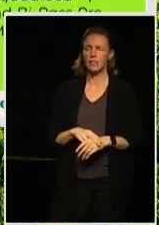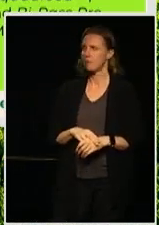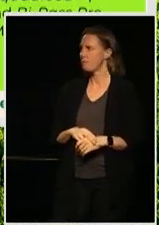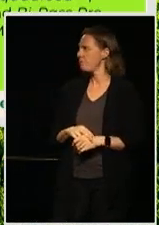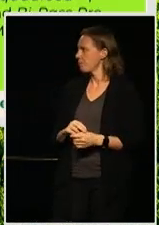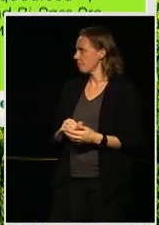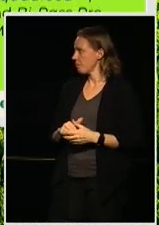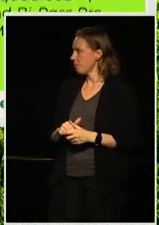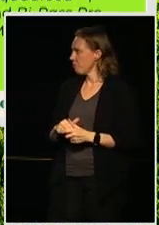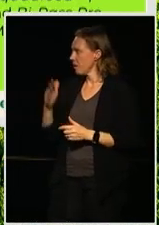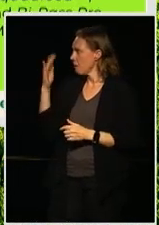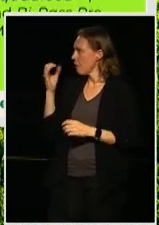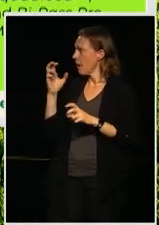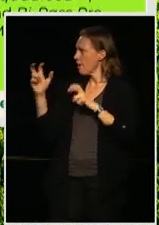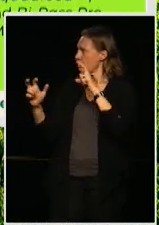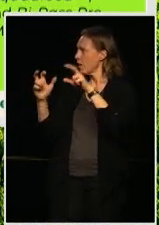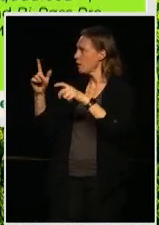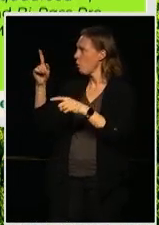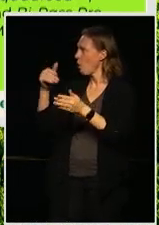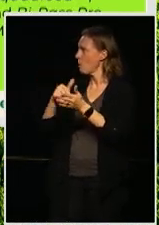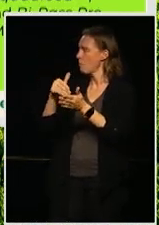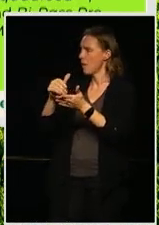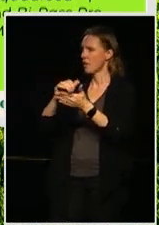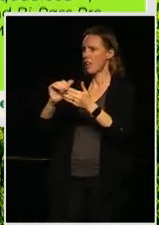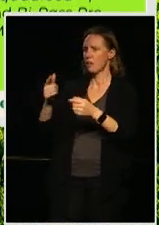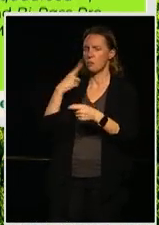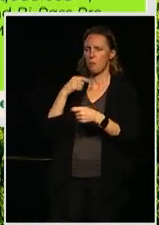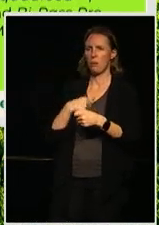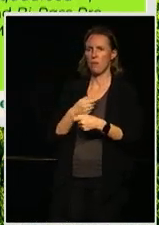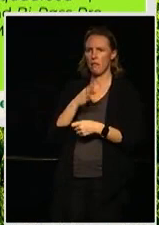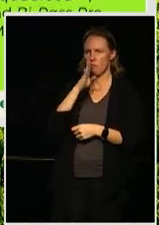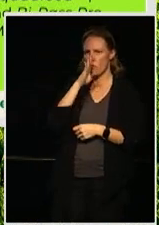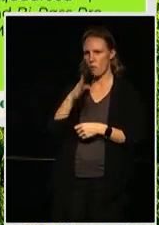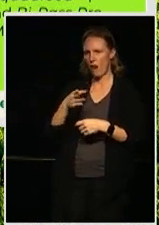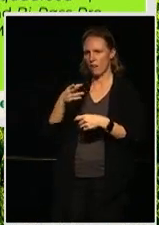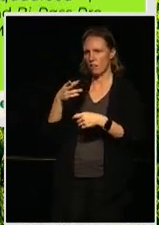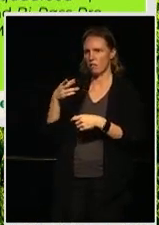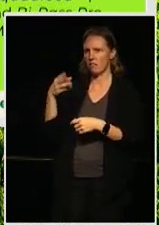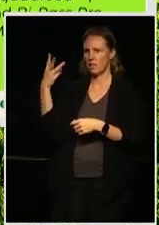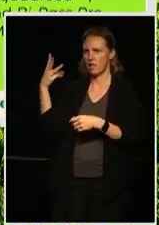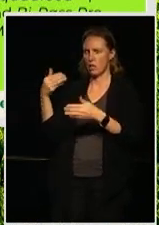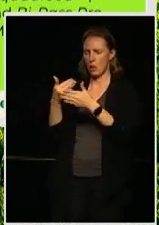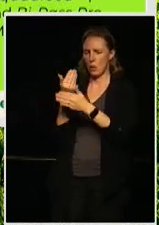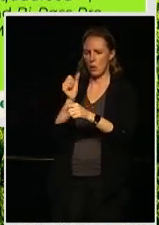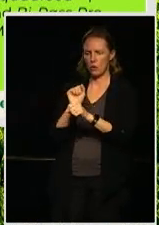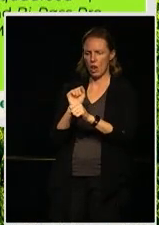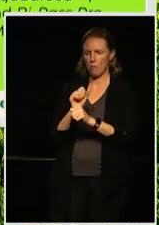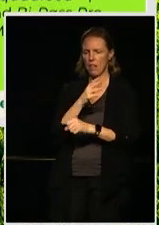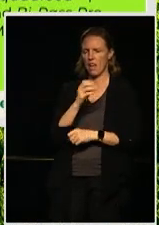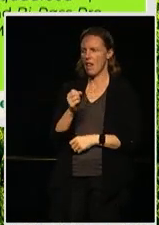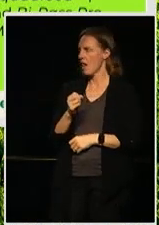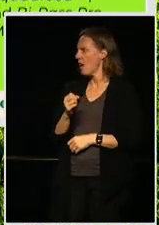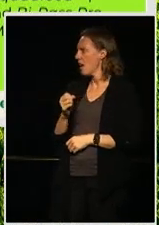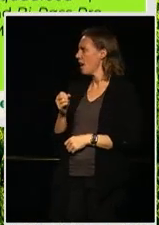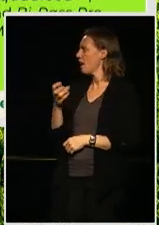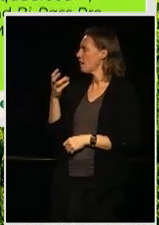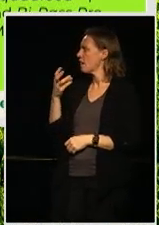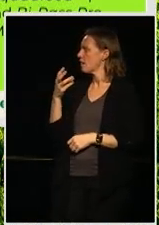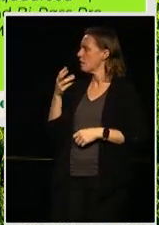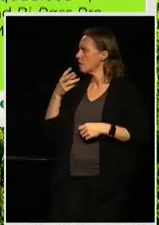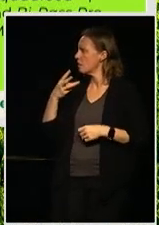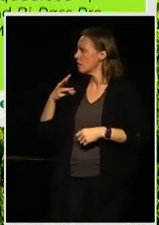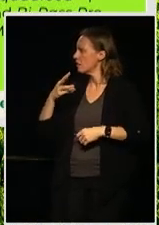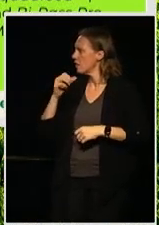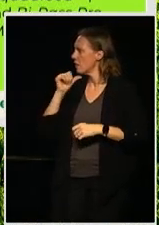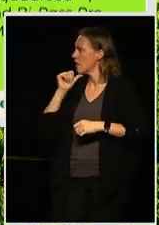$1 million, we would generate 16 direct jobs and 13 indirect jobs. We also been able